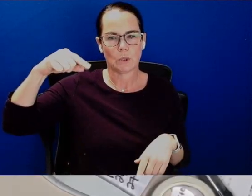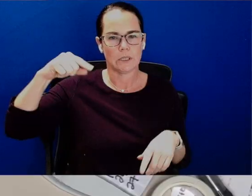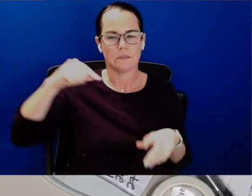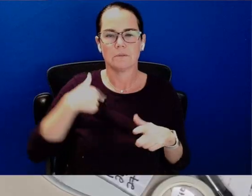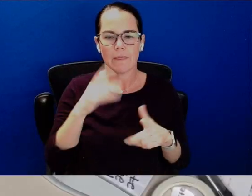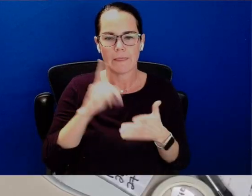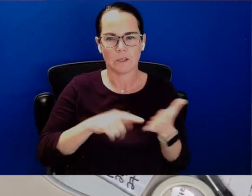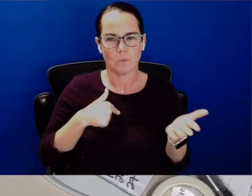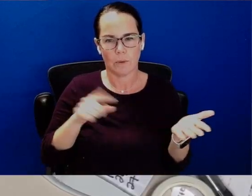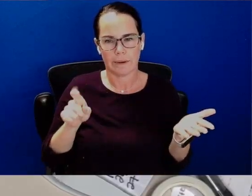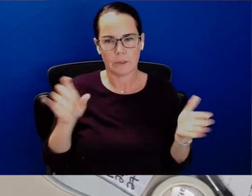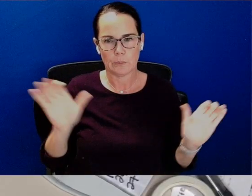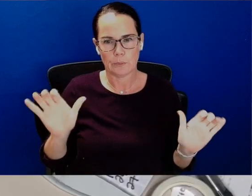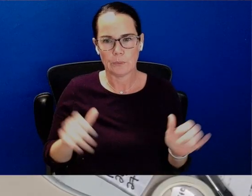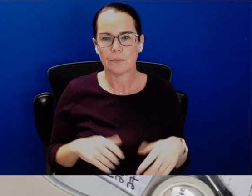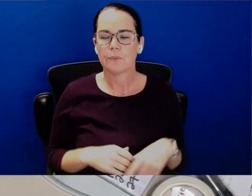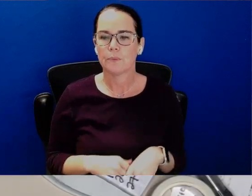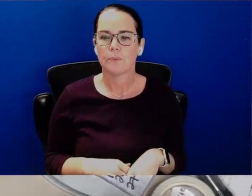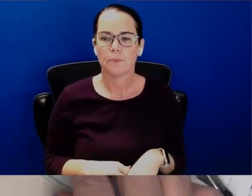doing.